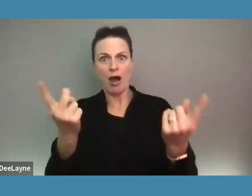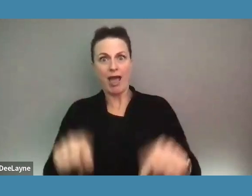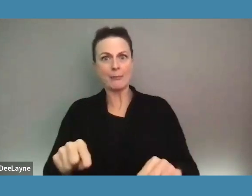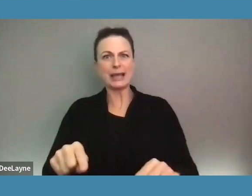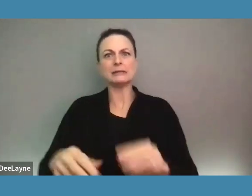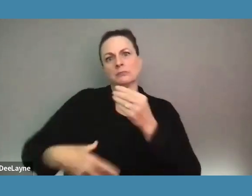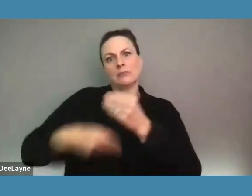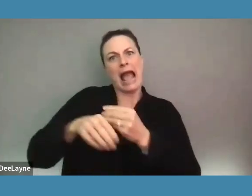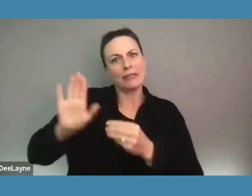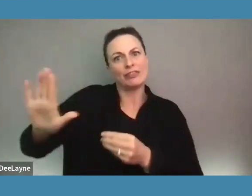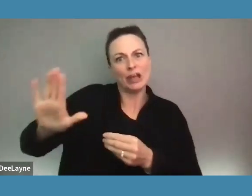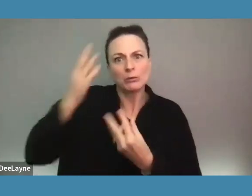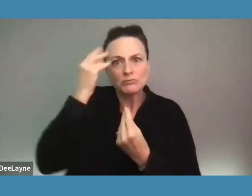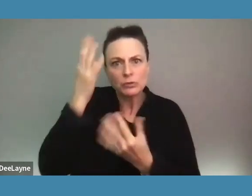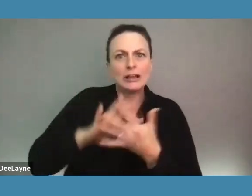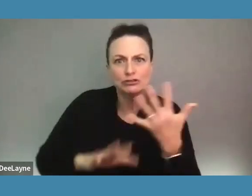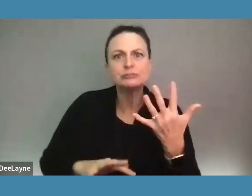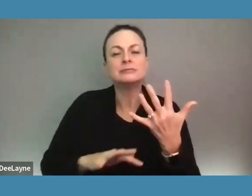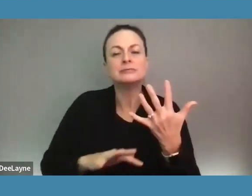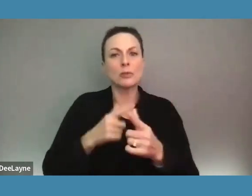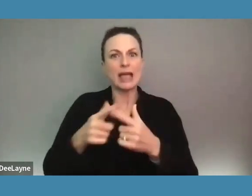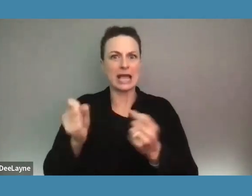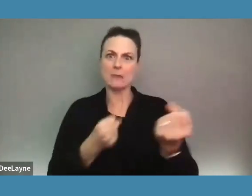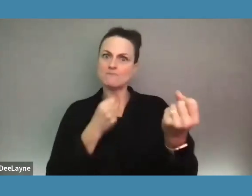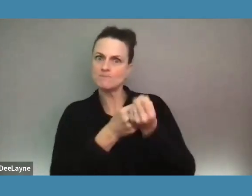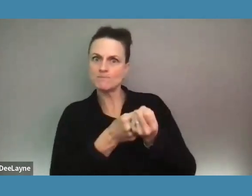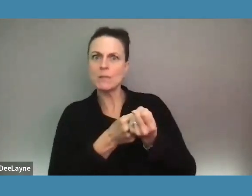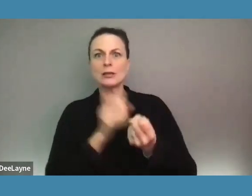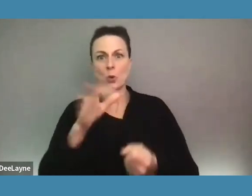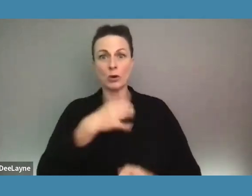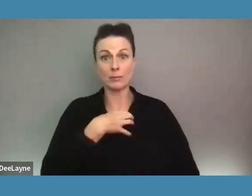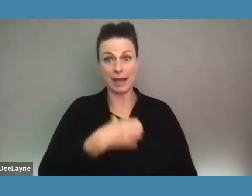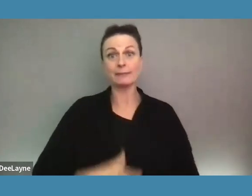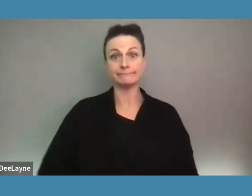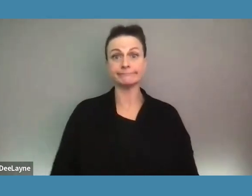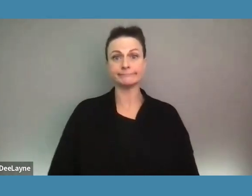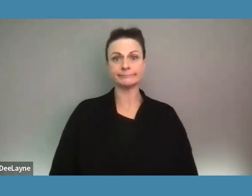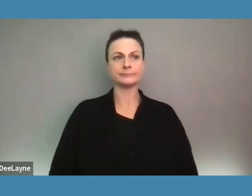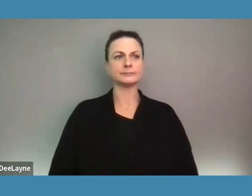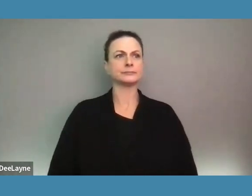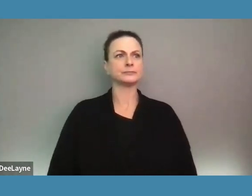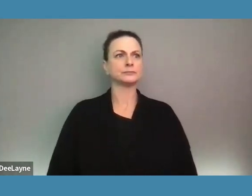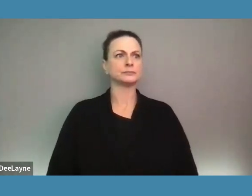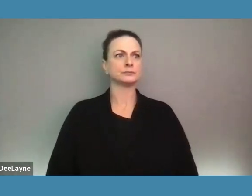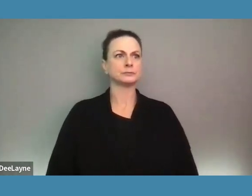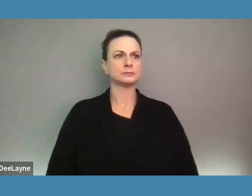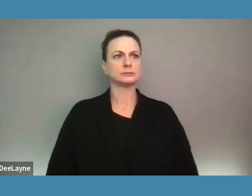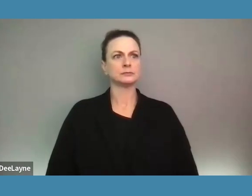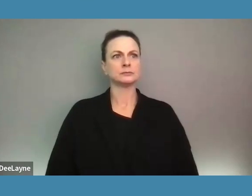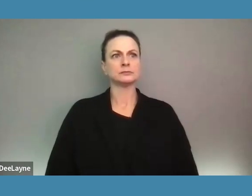witnessed the issue that you're filing the complaint about. This is a good section to put that in.